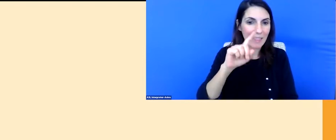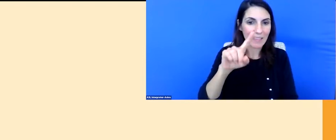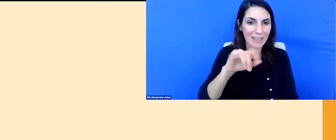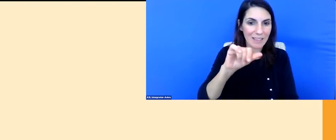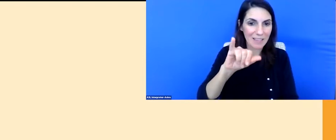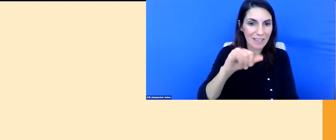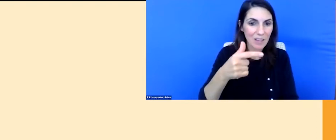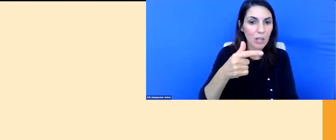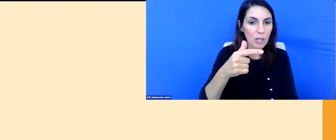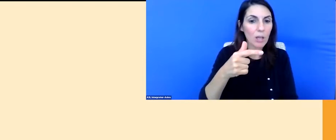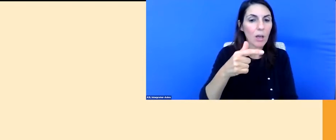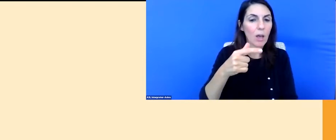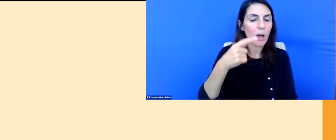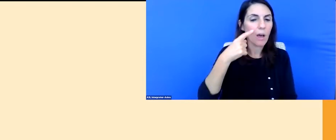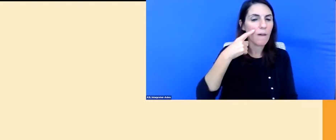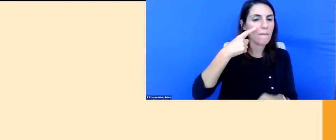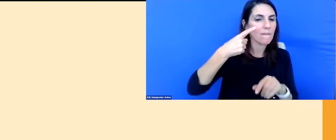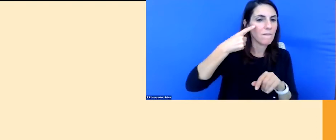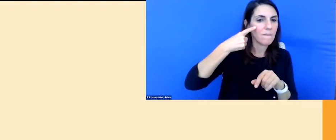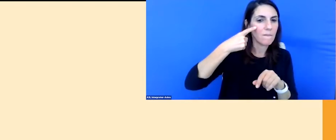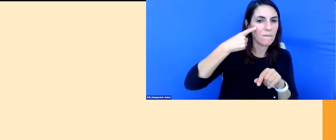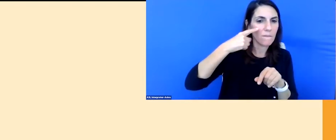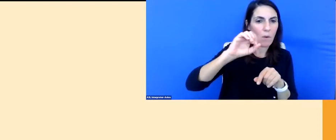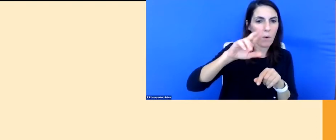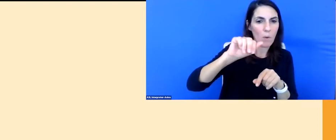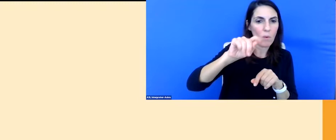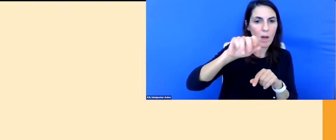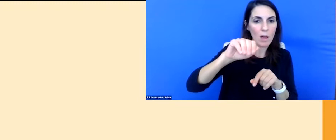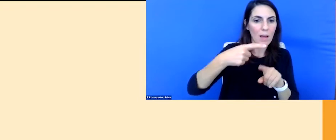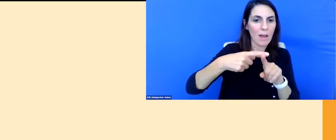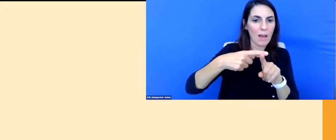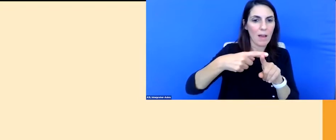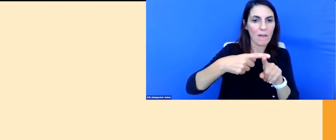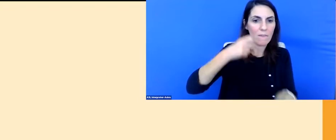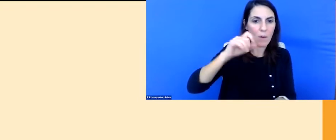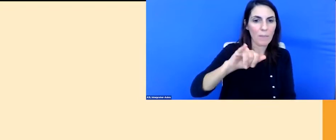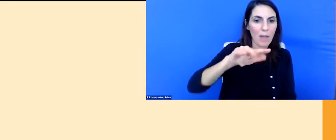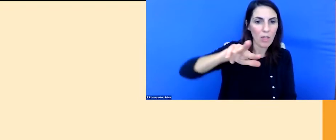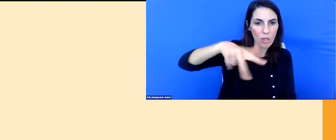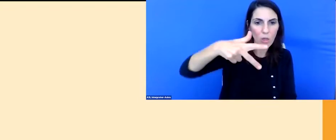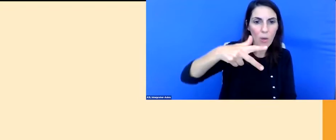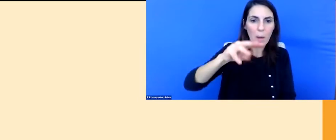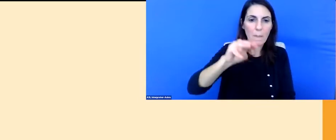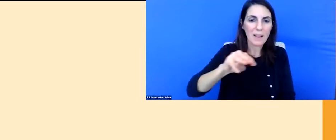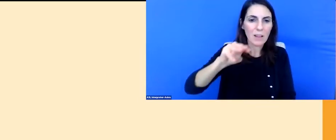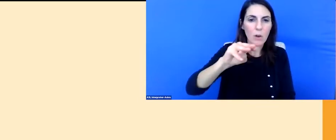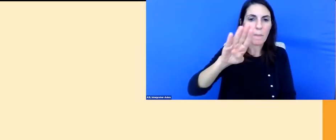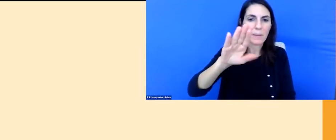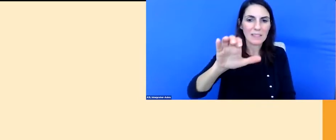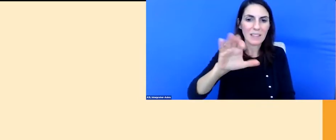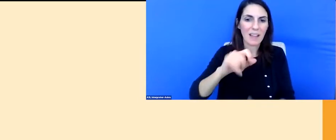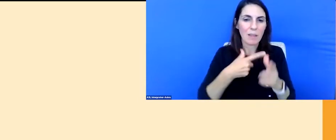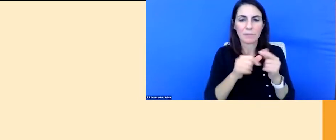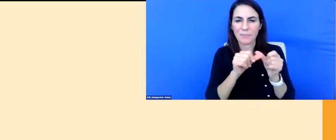went all the way through history until the digital revolution. And